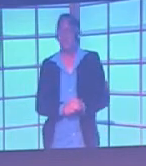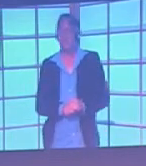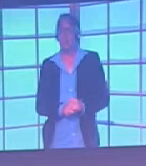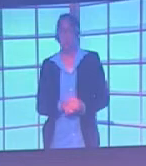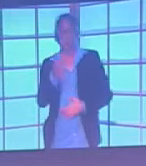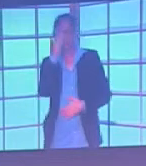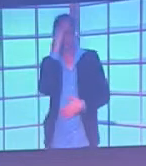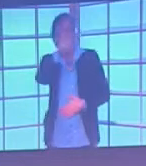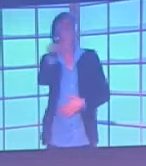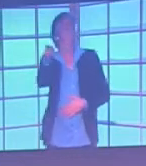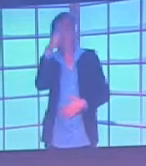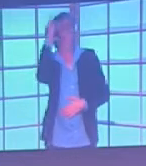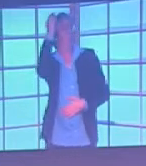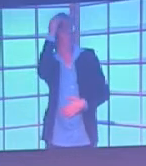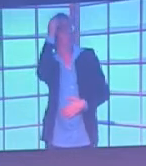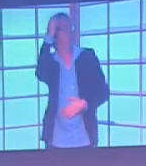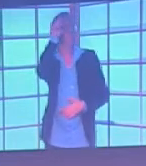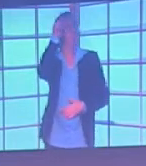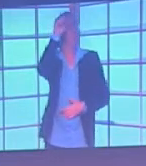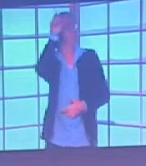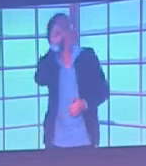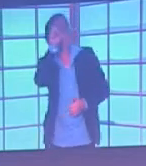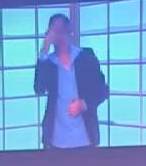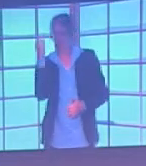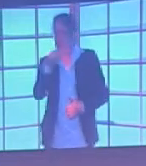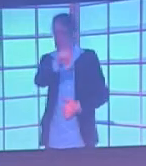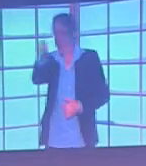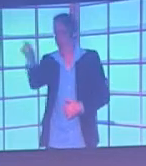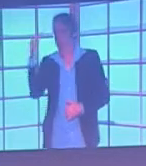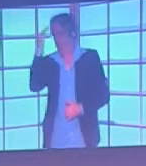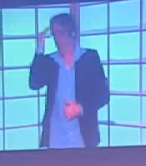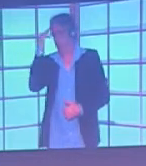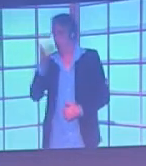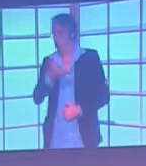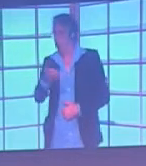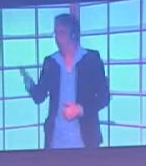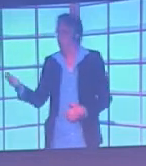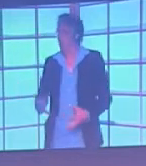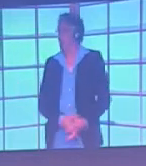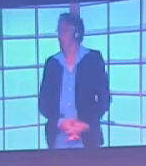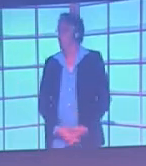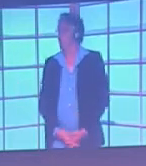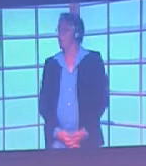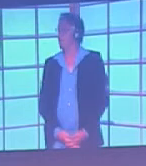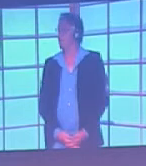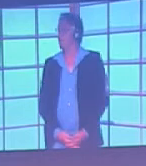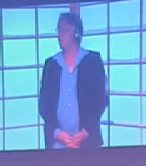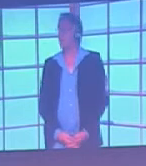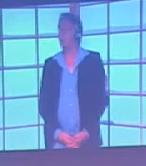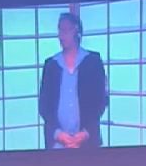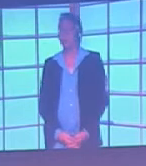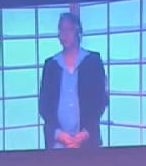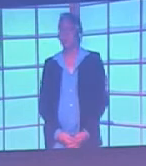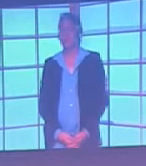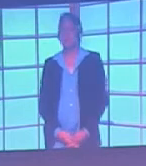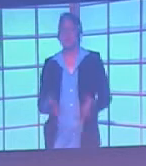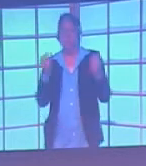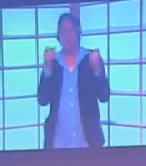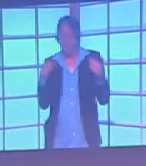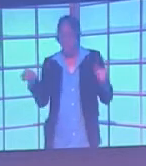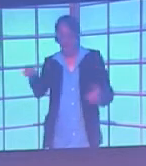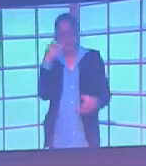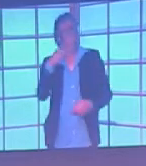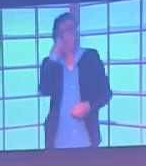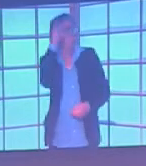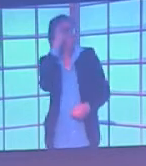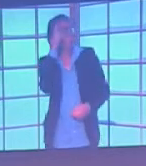because I know this is a topic that is very much on the agenda of many people. I'd like